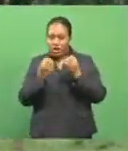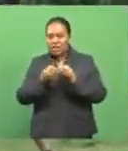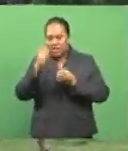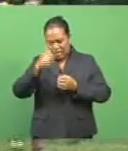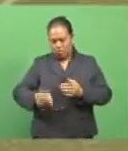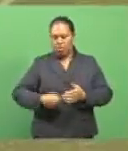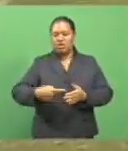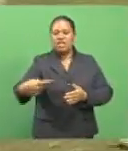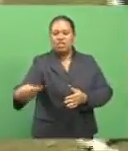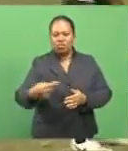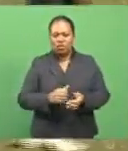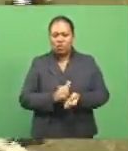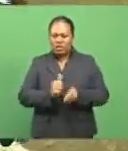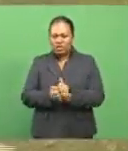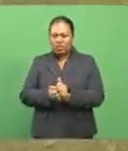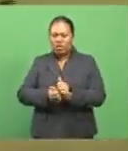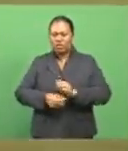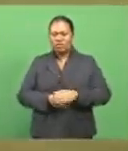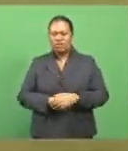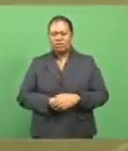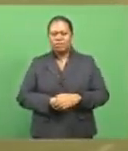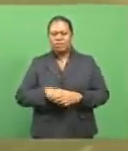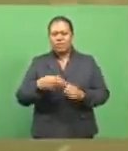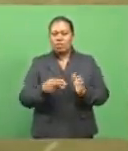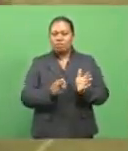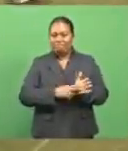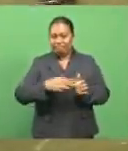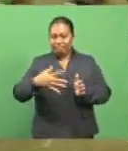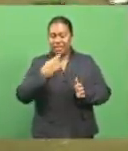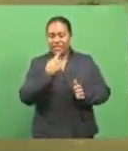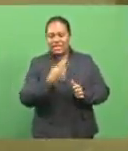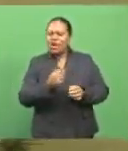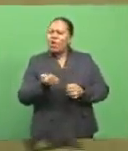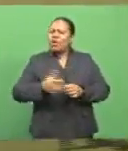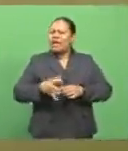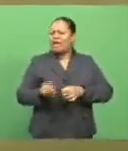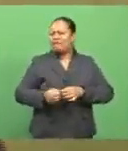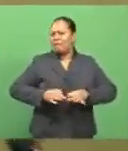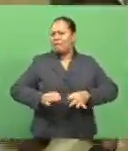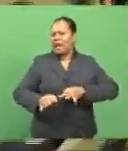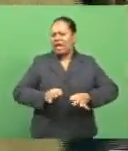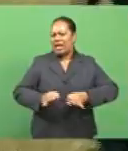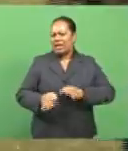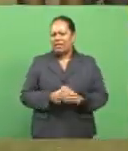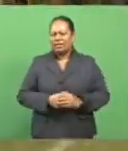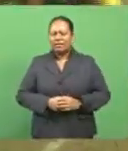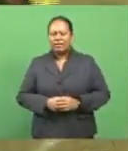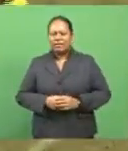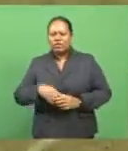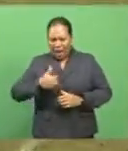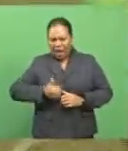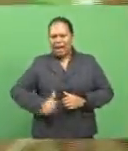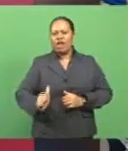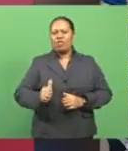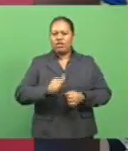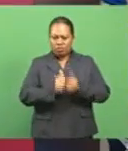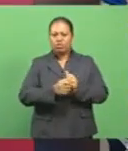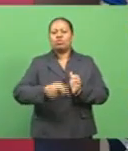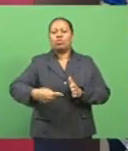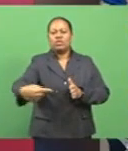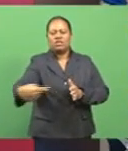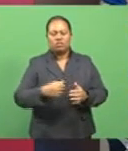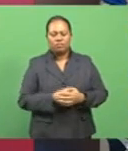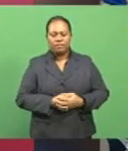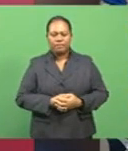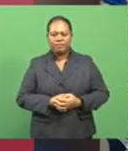rolling. Acting Chief Executive Don Natambe says they are already planning for when advisories allow sports to resume. We know that